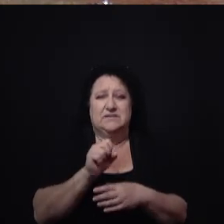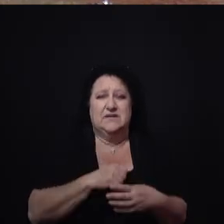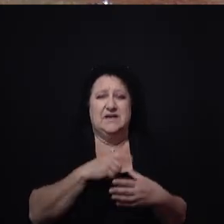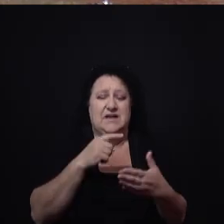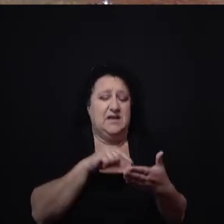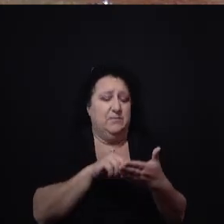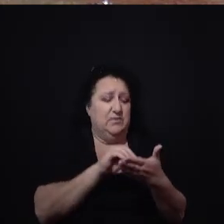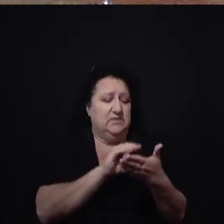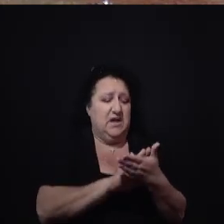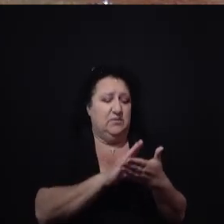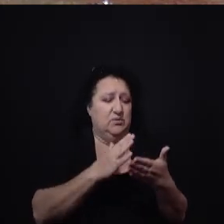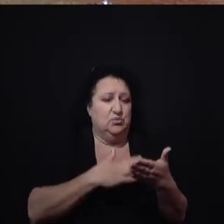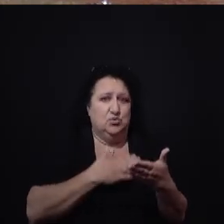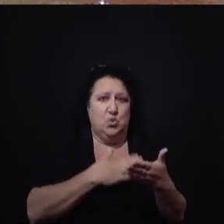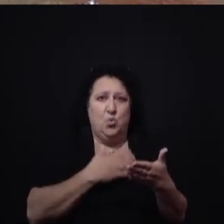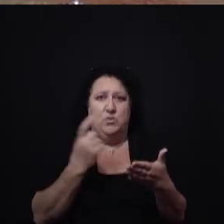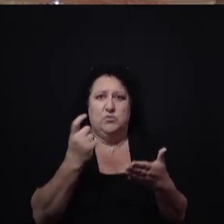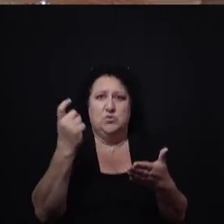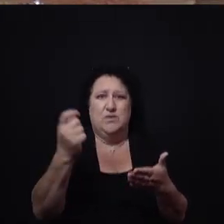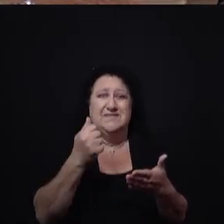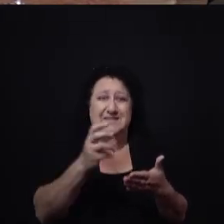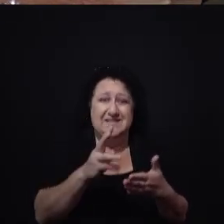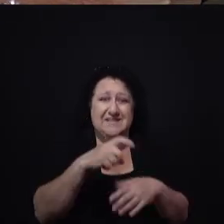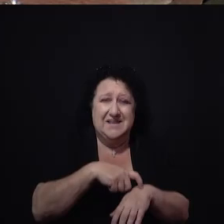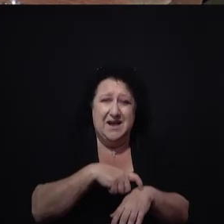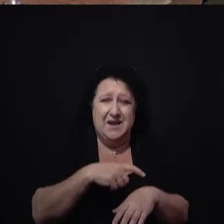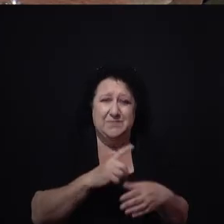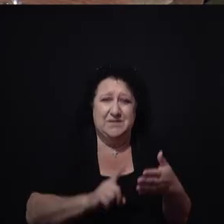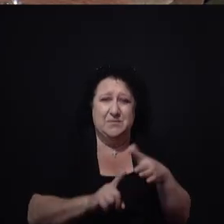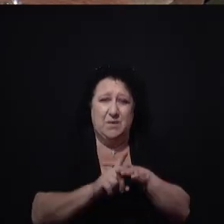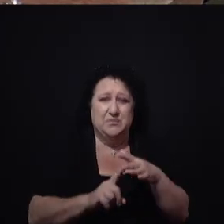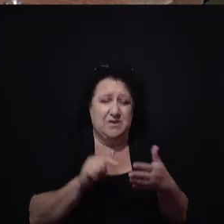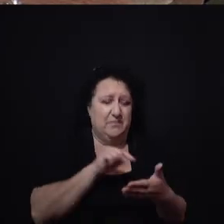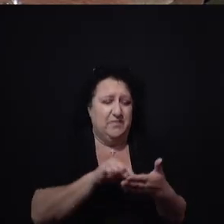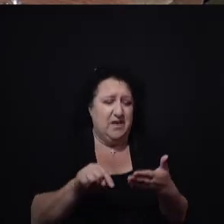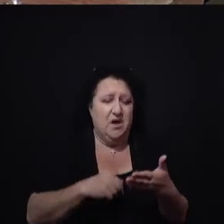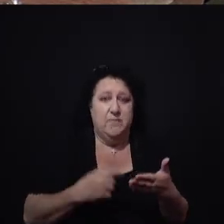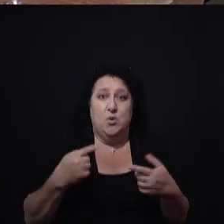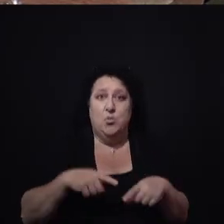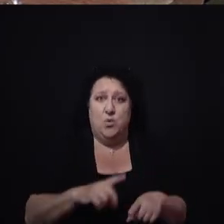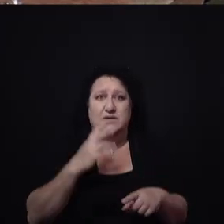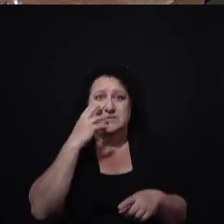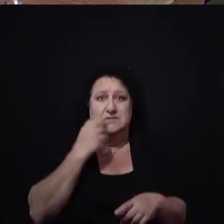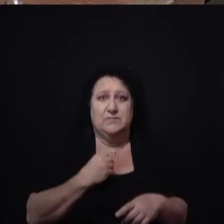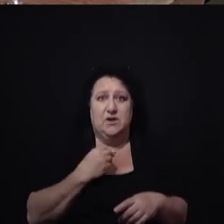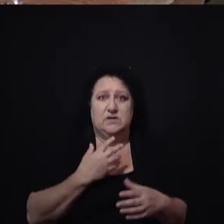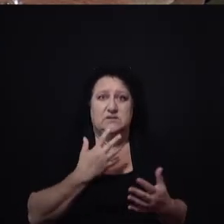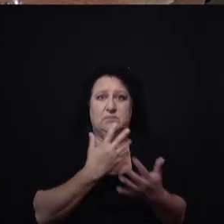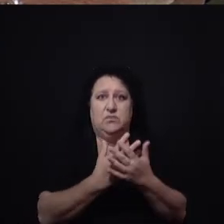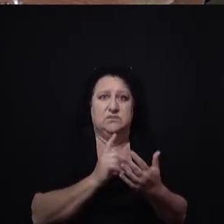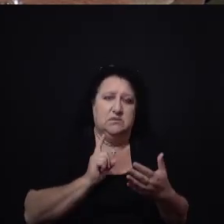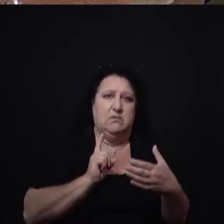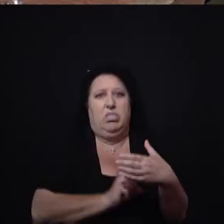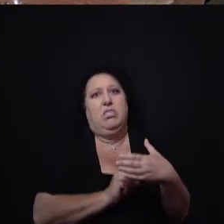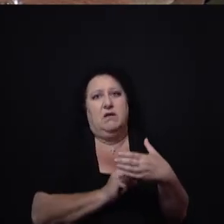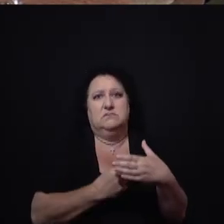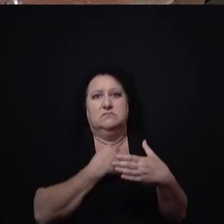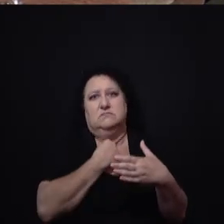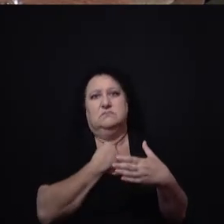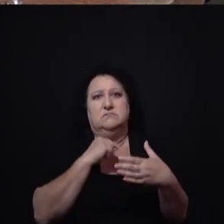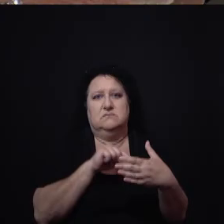always. He keeps telling the early church to rejoice, rejoice, rejoice while he is in prison. What did he know that we don't? What did he understand that